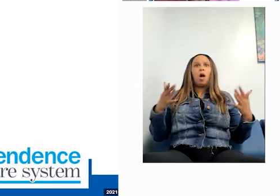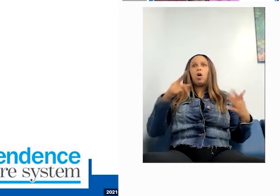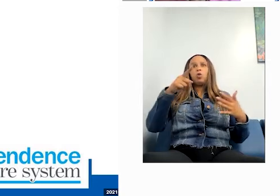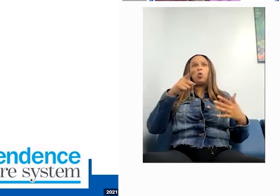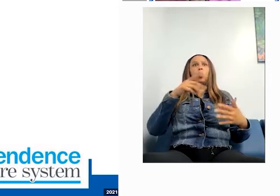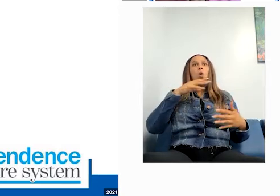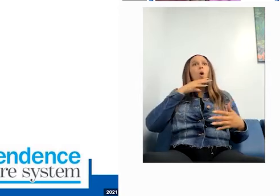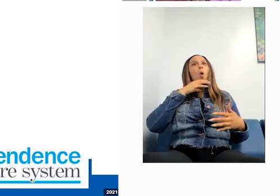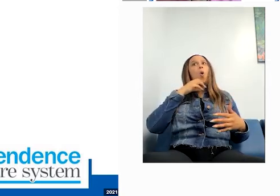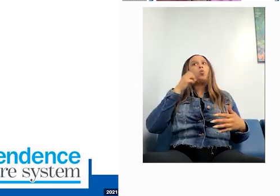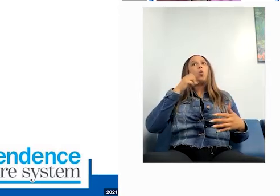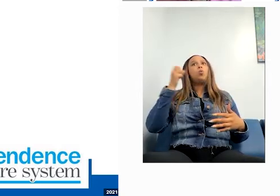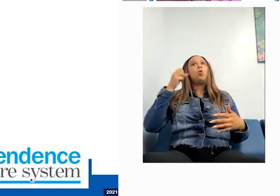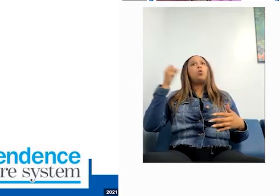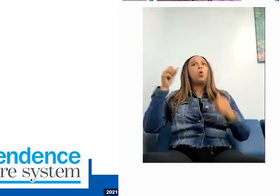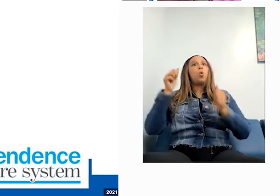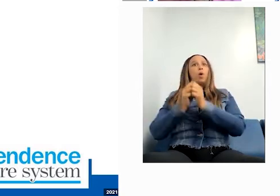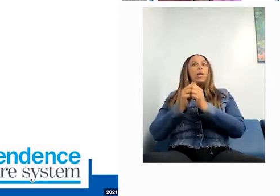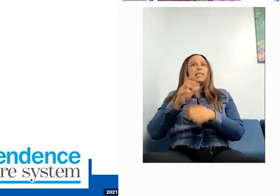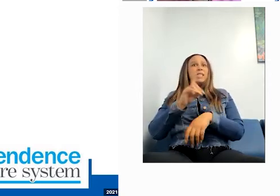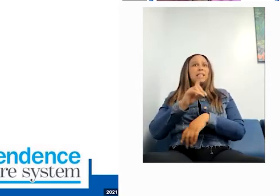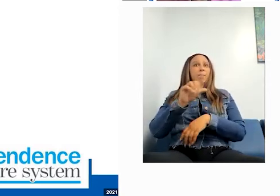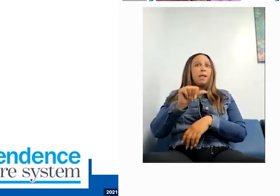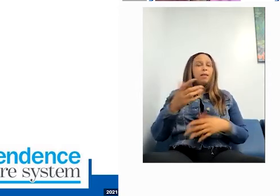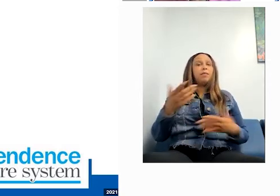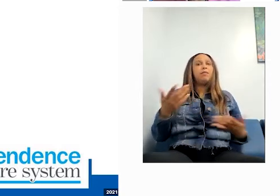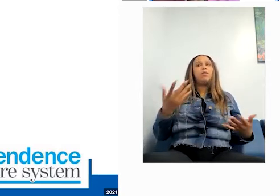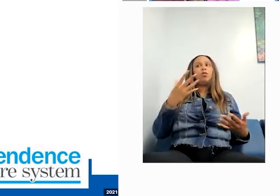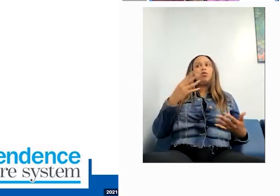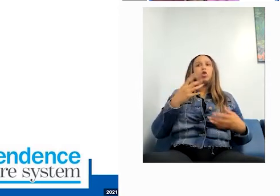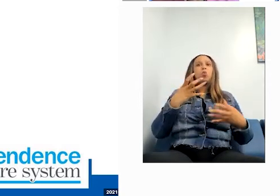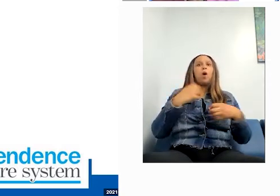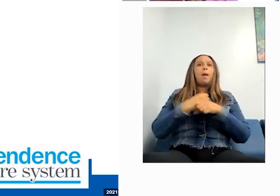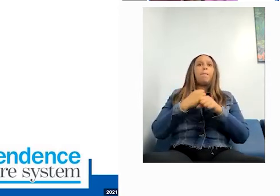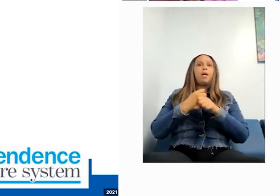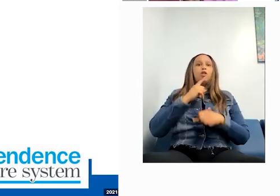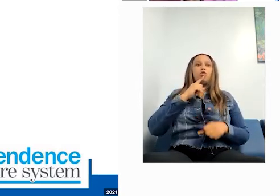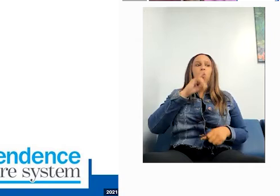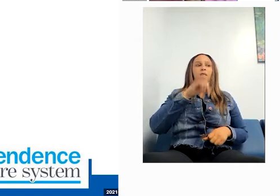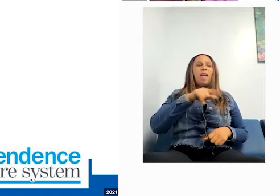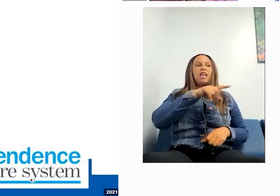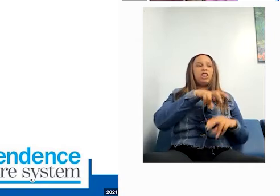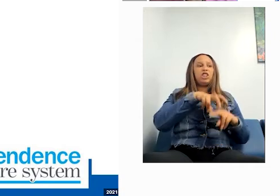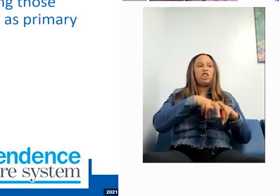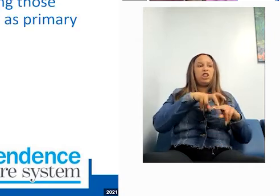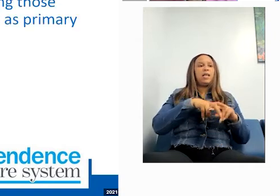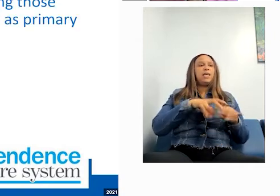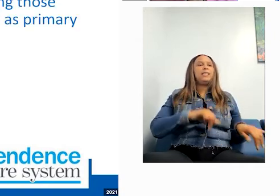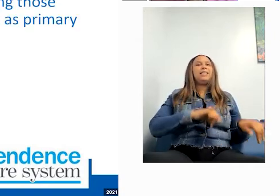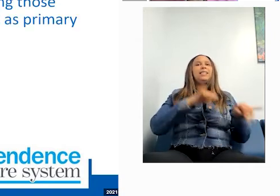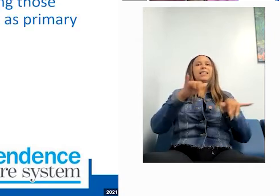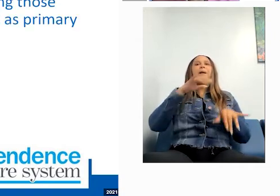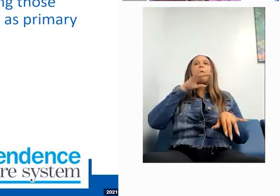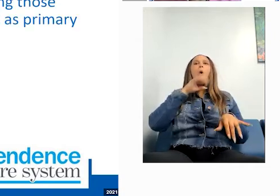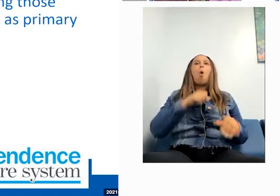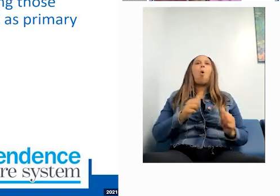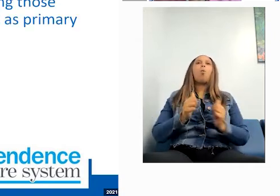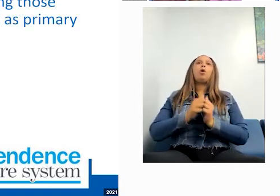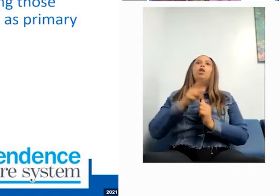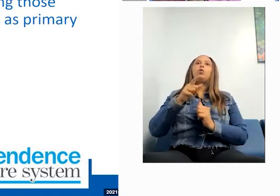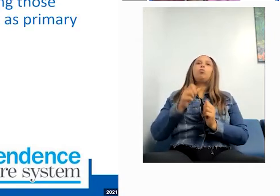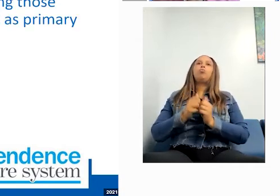disability. And so we really want to be sure that you're able to age as effectively and functionally as